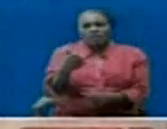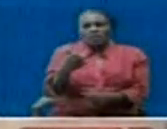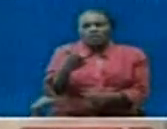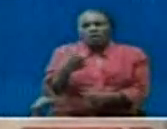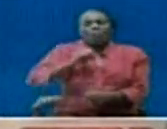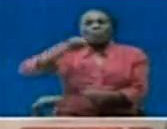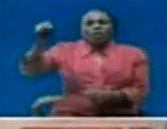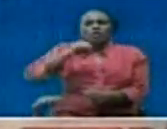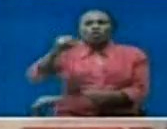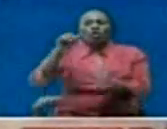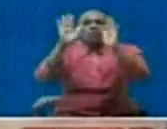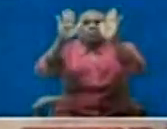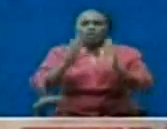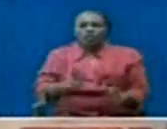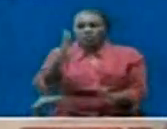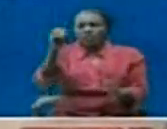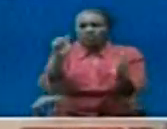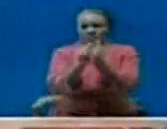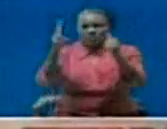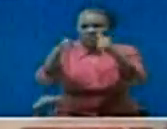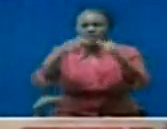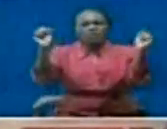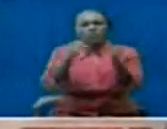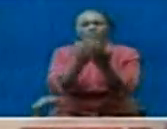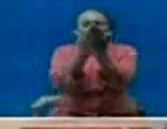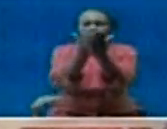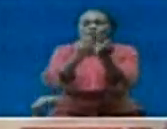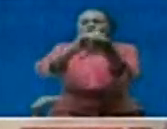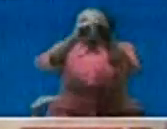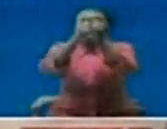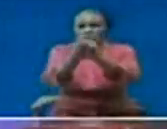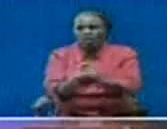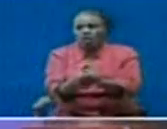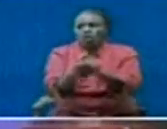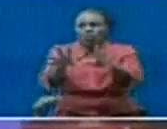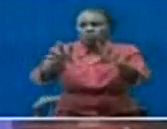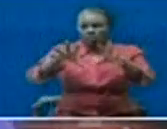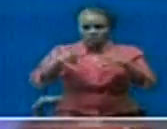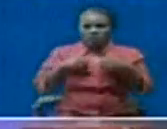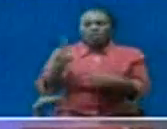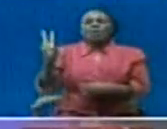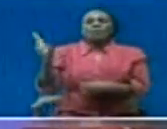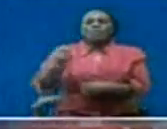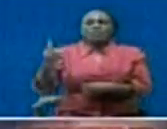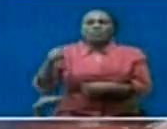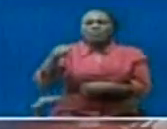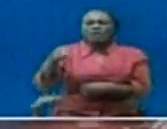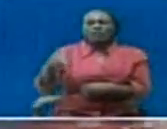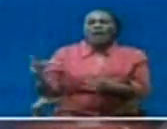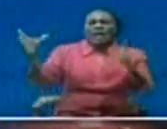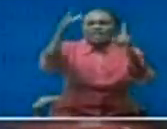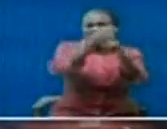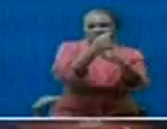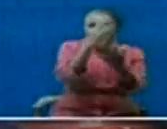about political relevance towards 2017, you can actually propose and amend the law to accommodate presidential candidates who achieved a certain